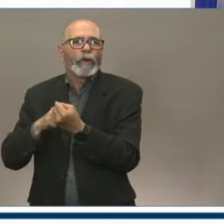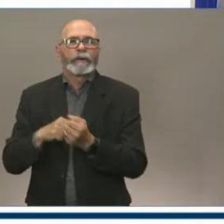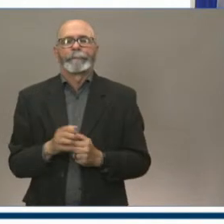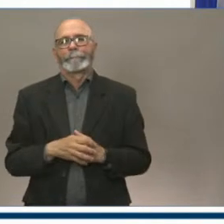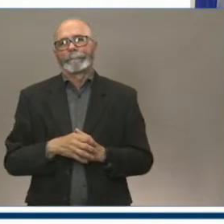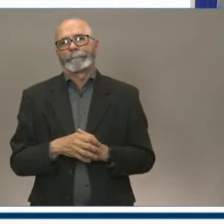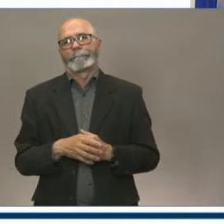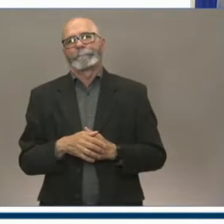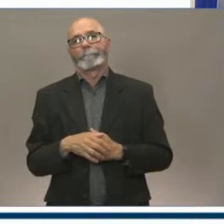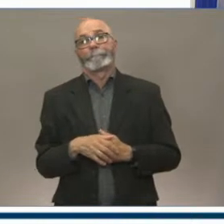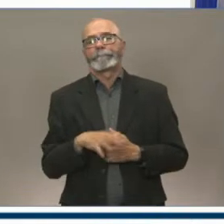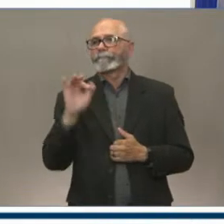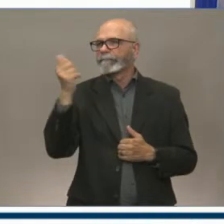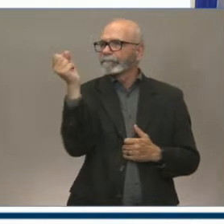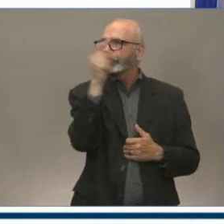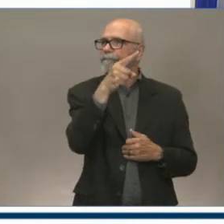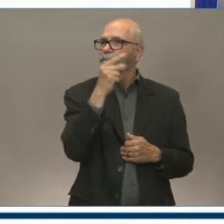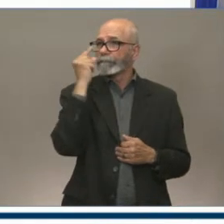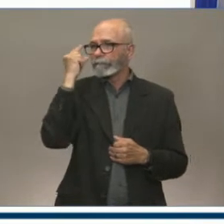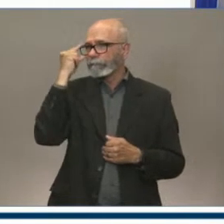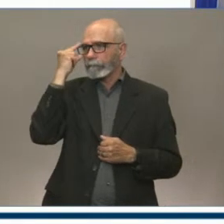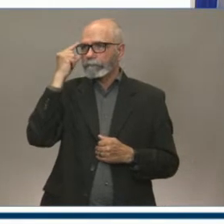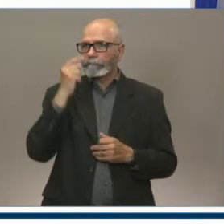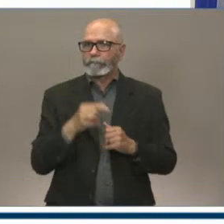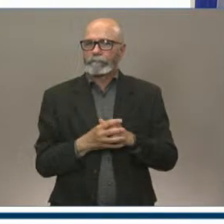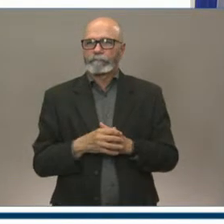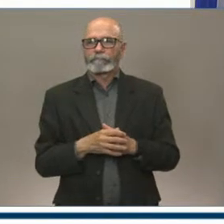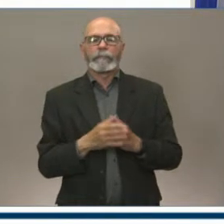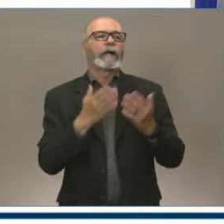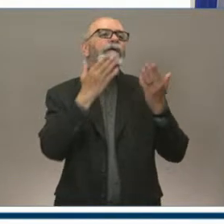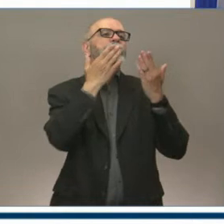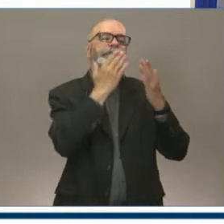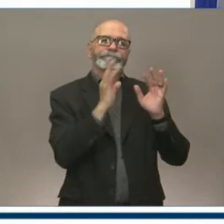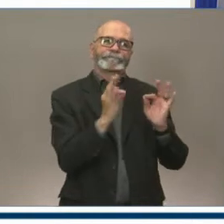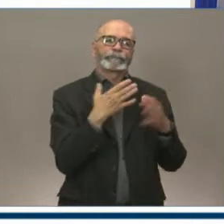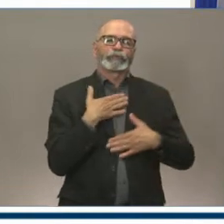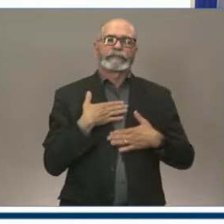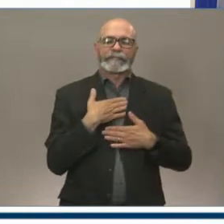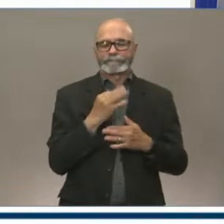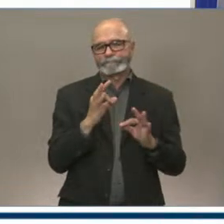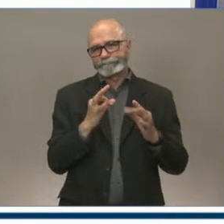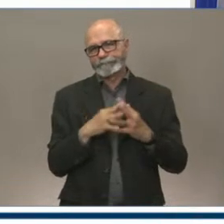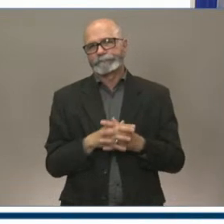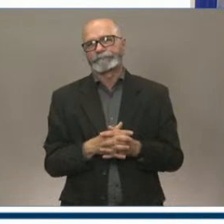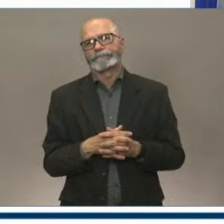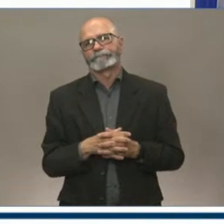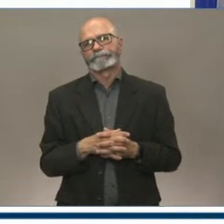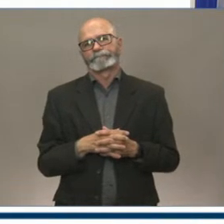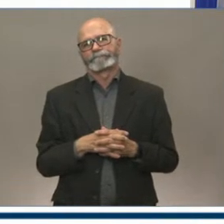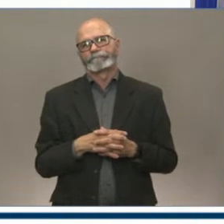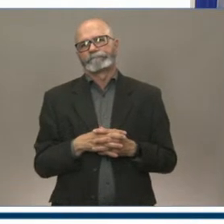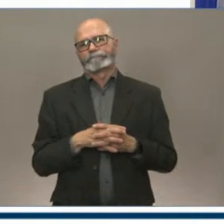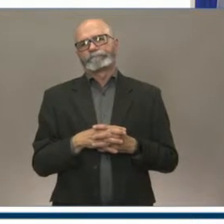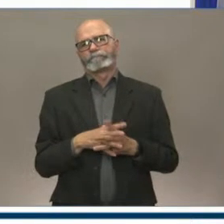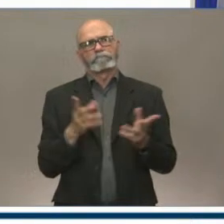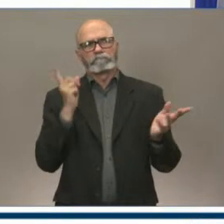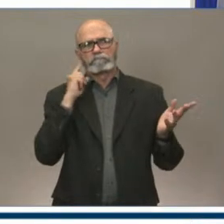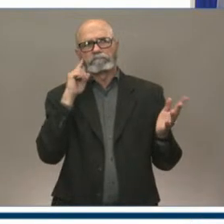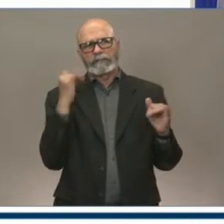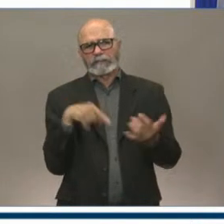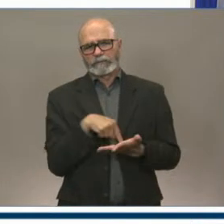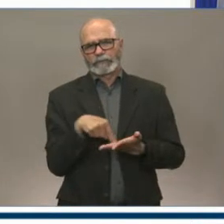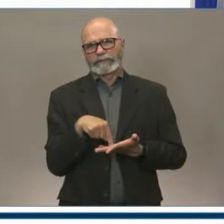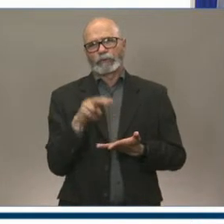follow-up. Thank you. I appreciate that. I'm wondering if you can give any more information on that news that's coming later this week. I recognize